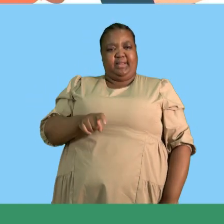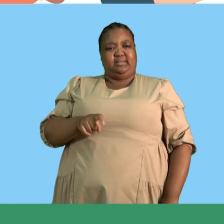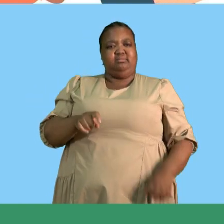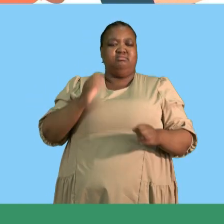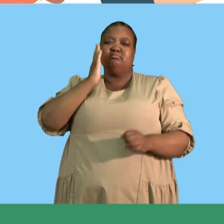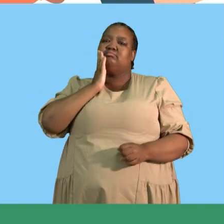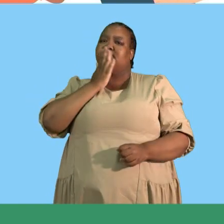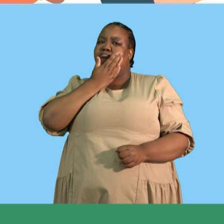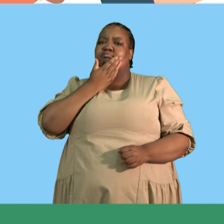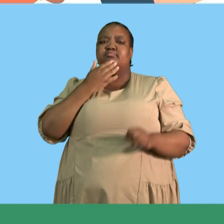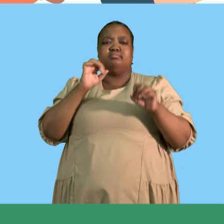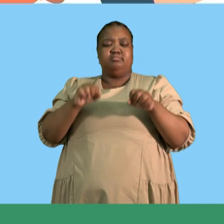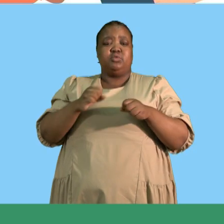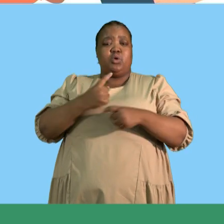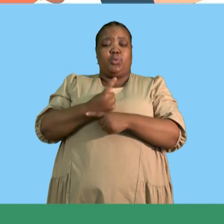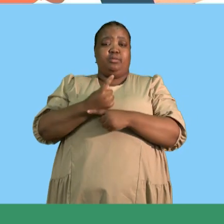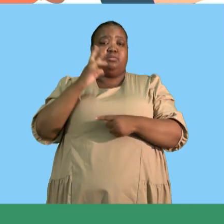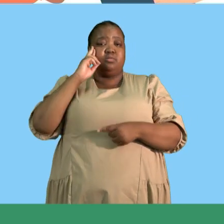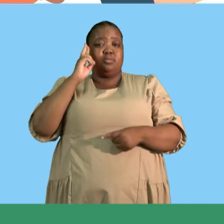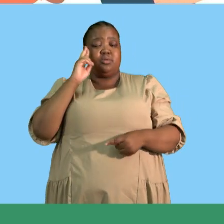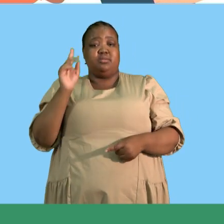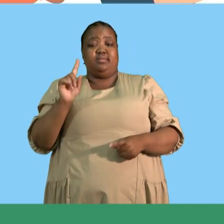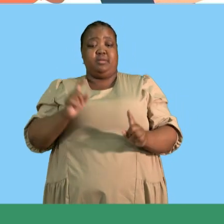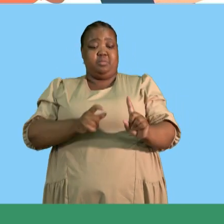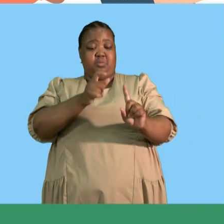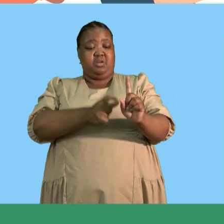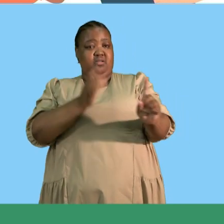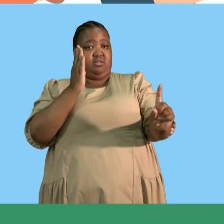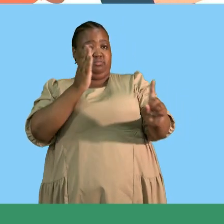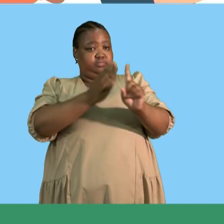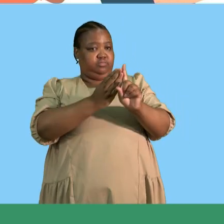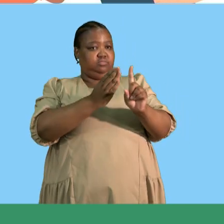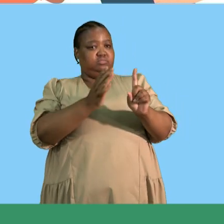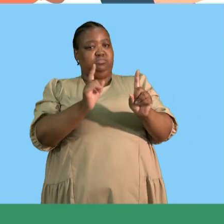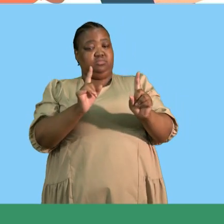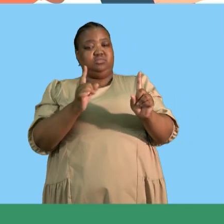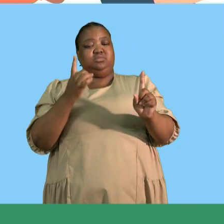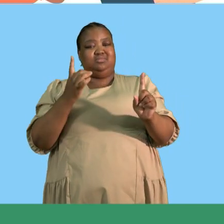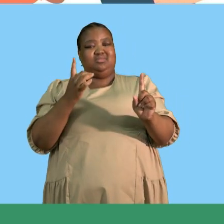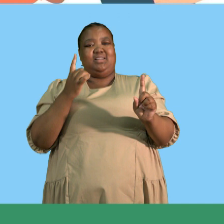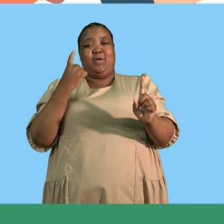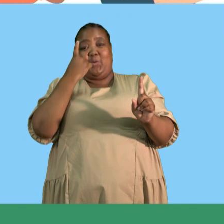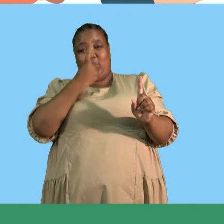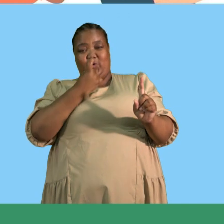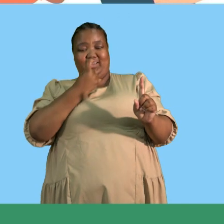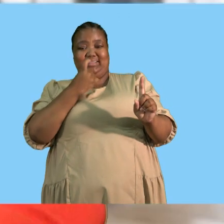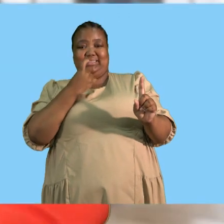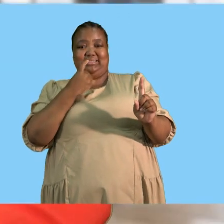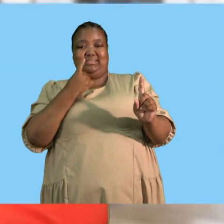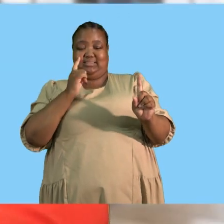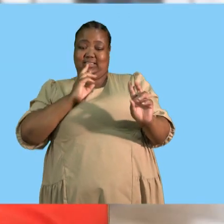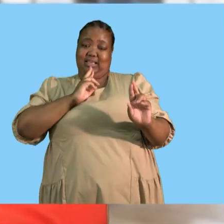And always remember, you must not address the person, but address the question that has been